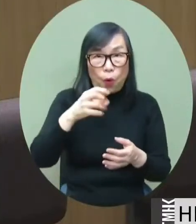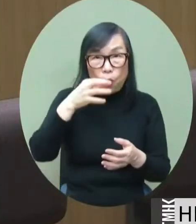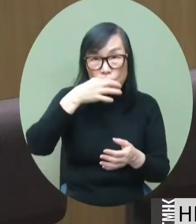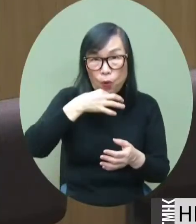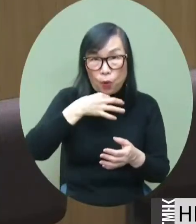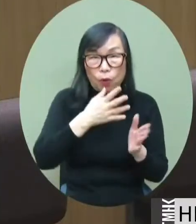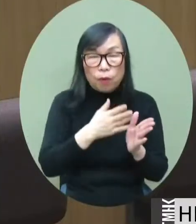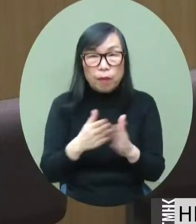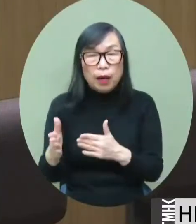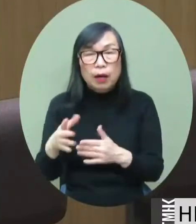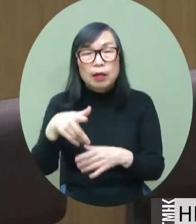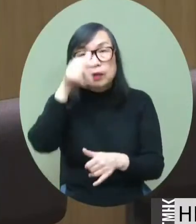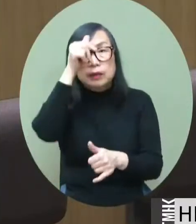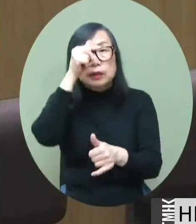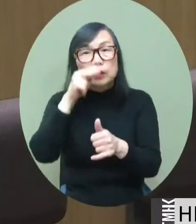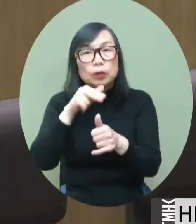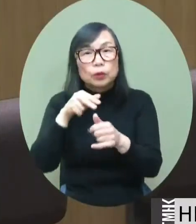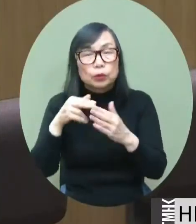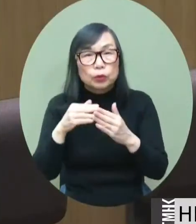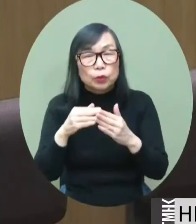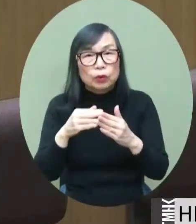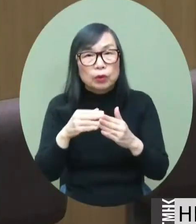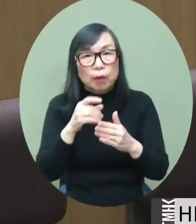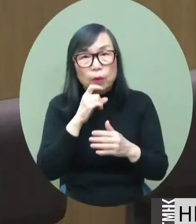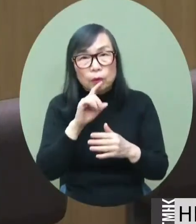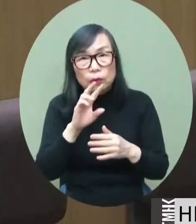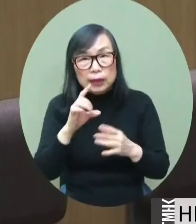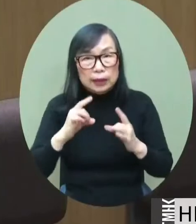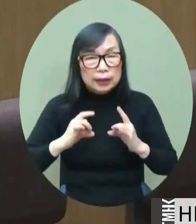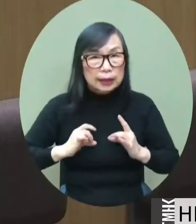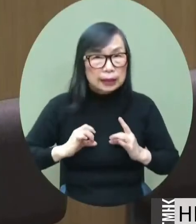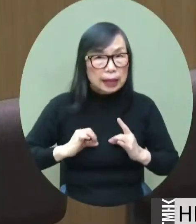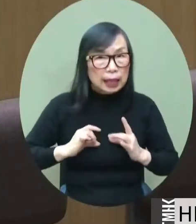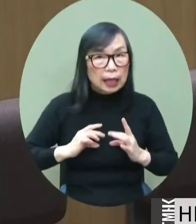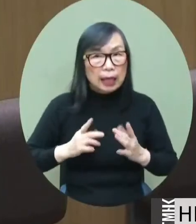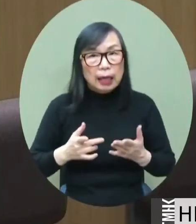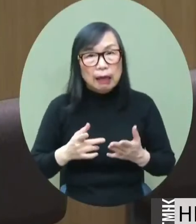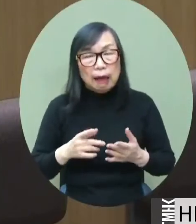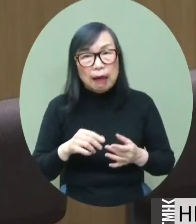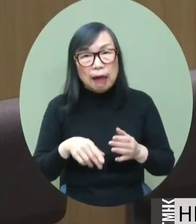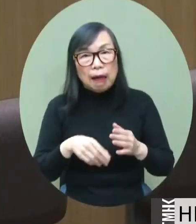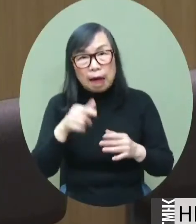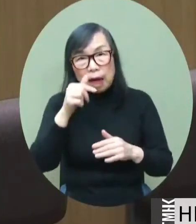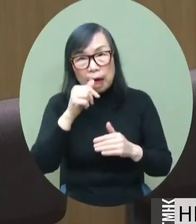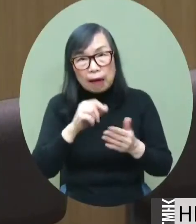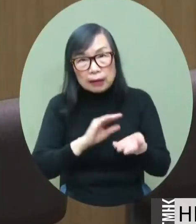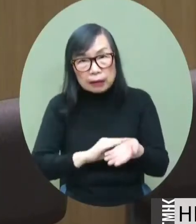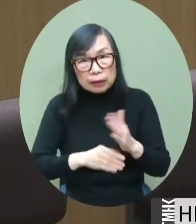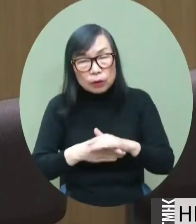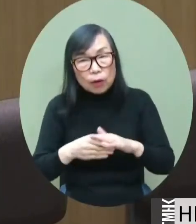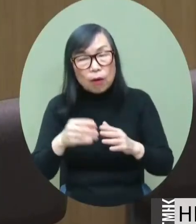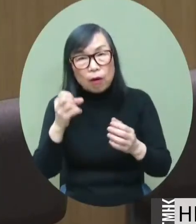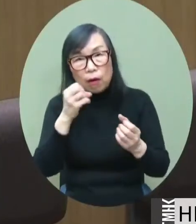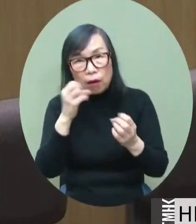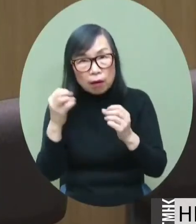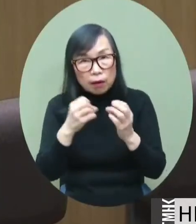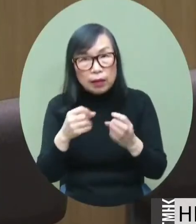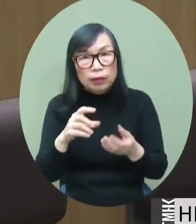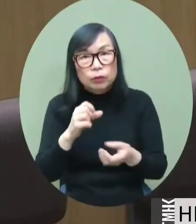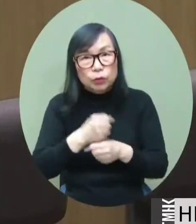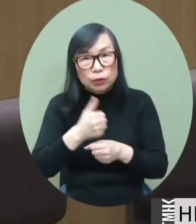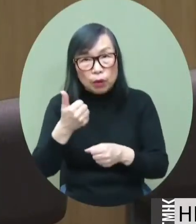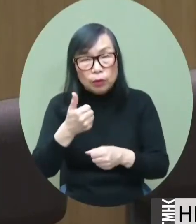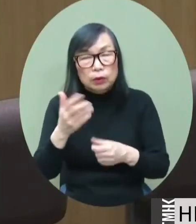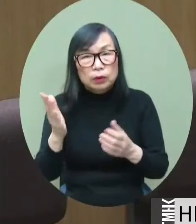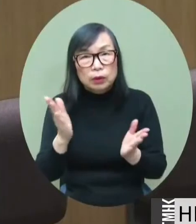to join the program, and they are particularly concerned about the distribution or the delivery of the